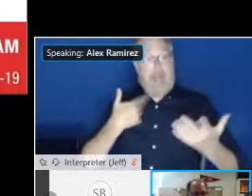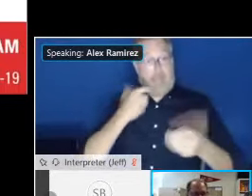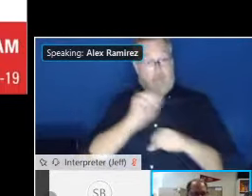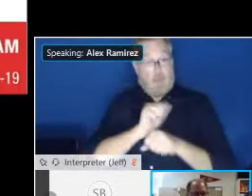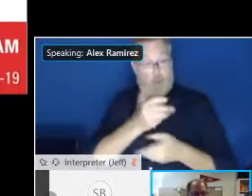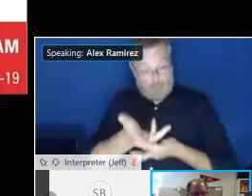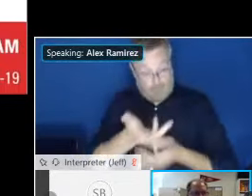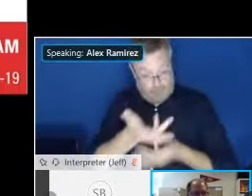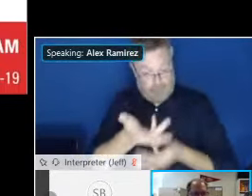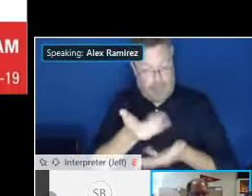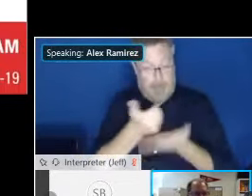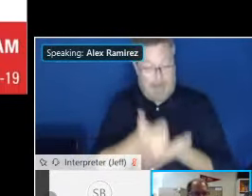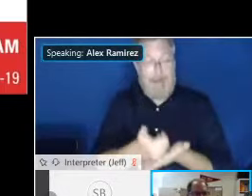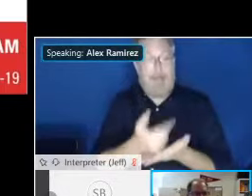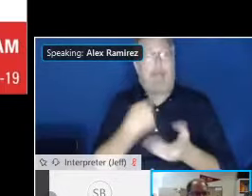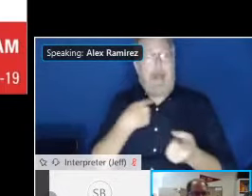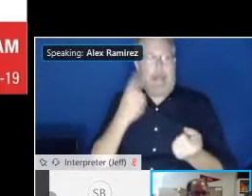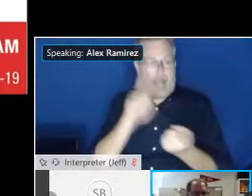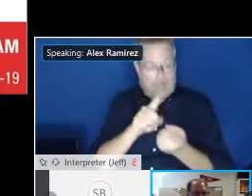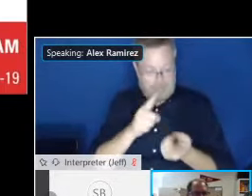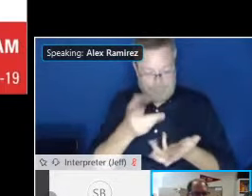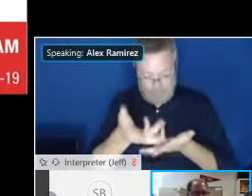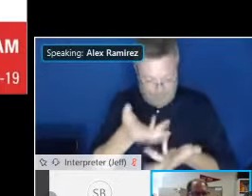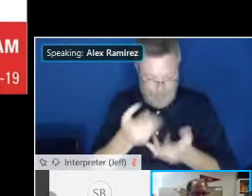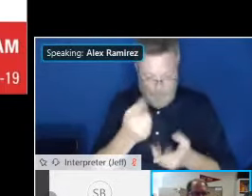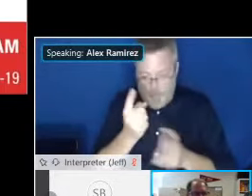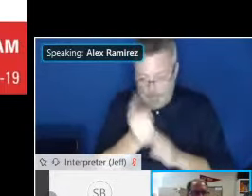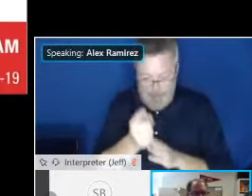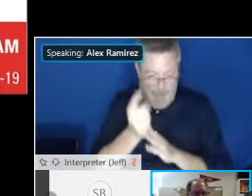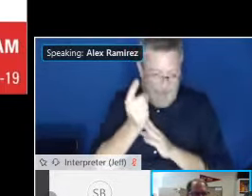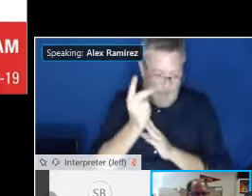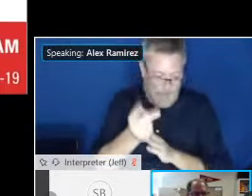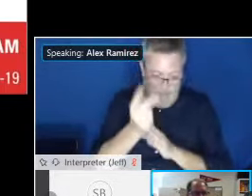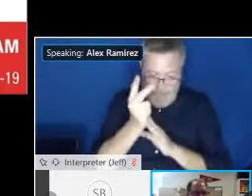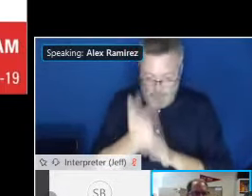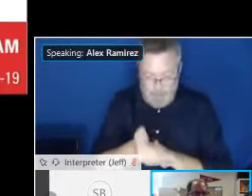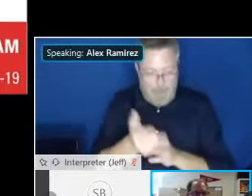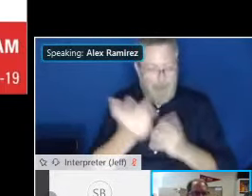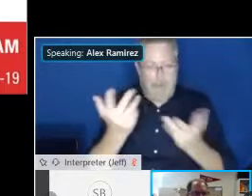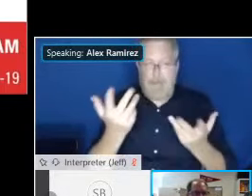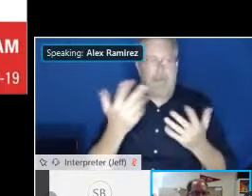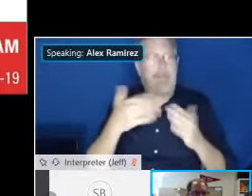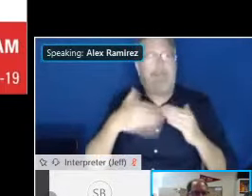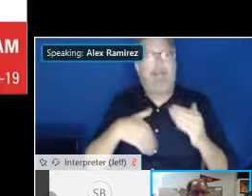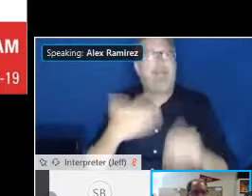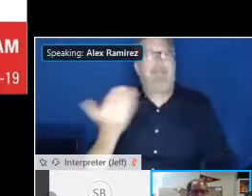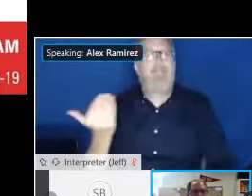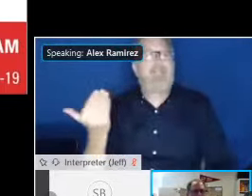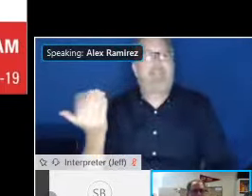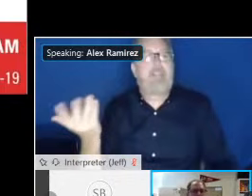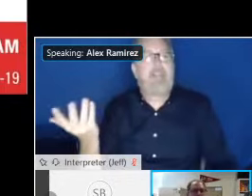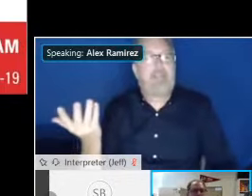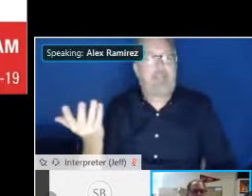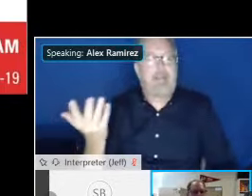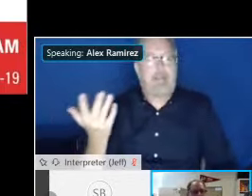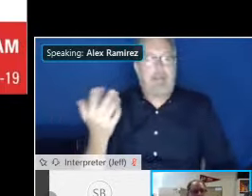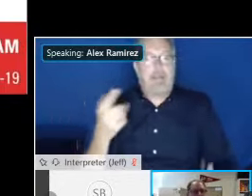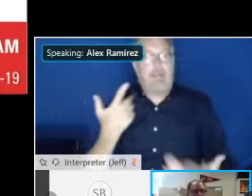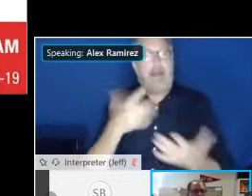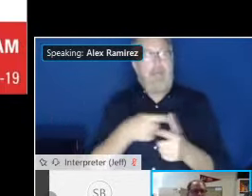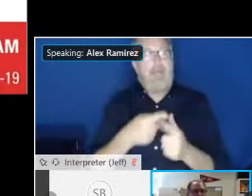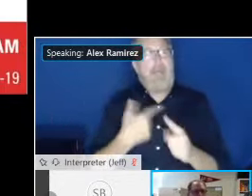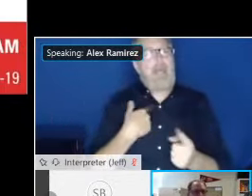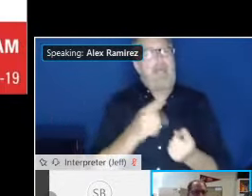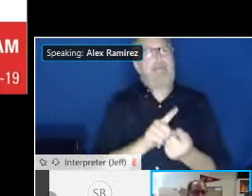I can get close to them, interact for the minute or two that I need to be close, all of us wearing our face coverings, and then I can take some